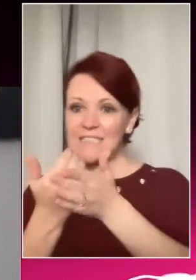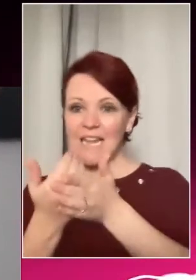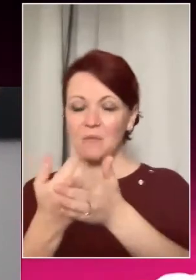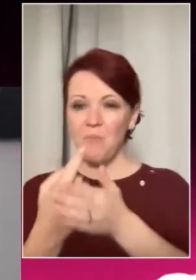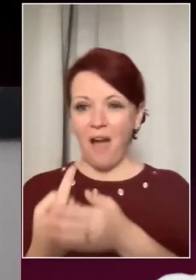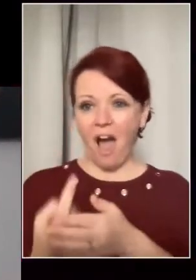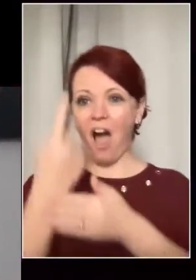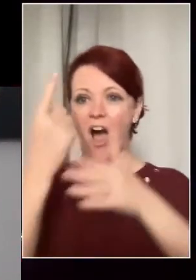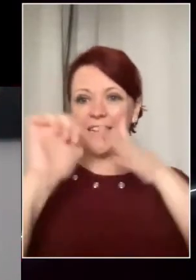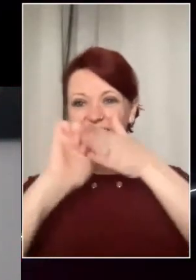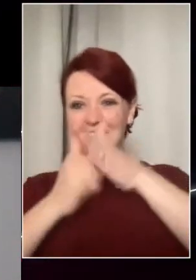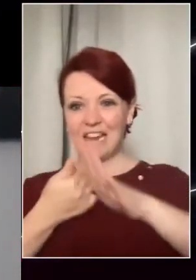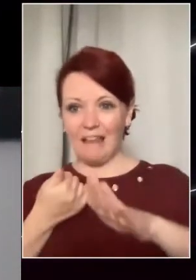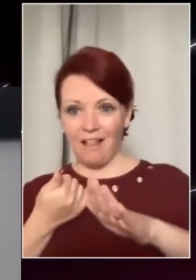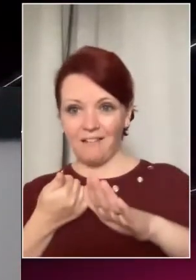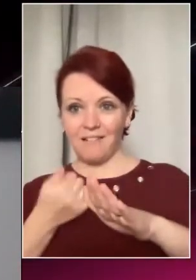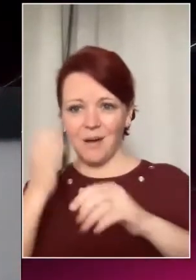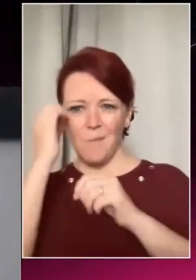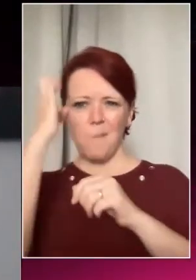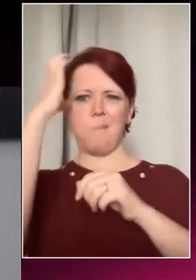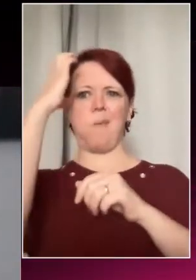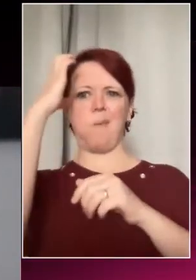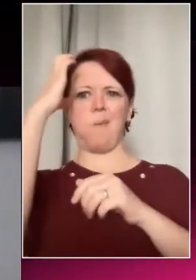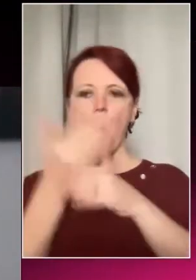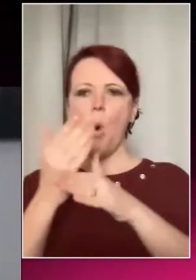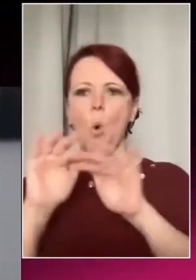and inclusive culture and promote social mobility.